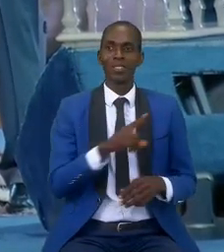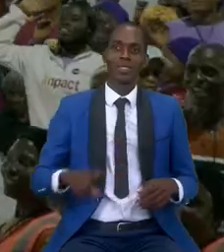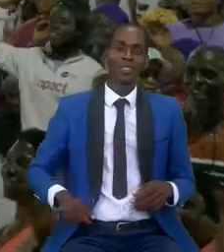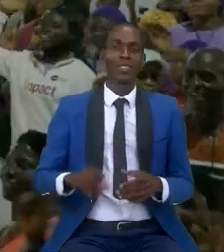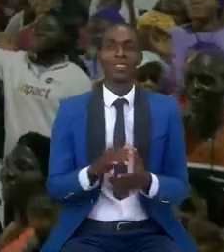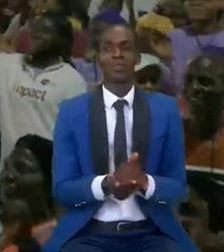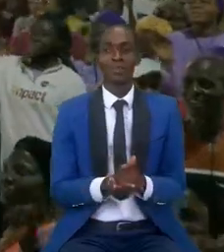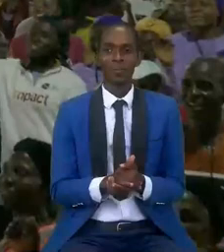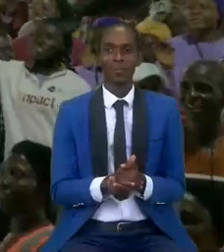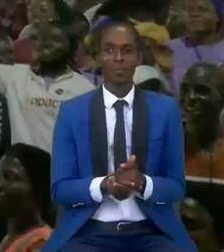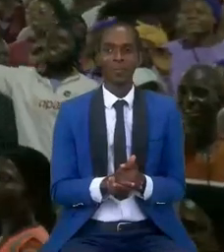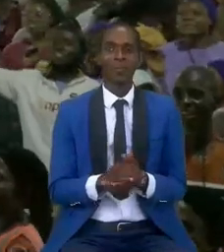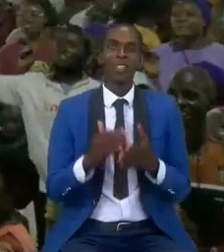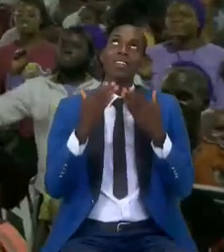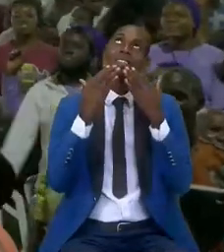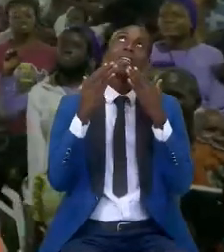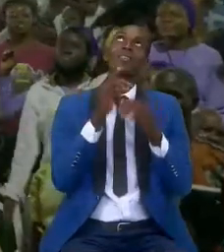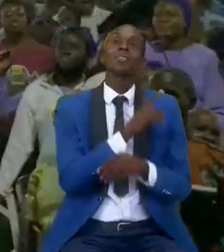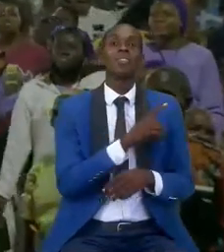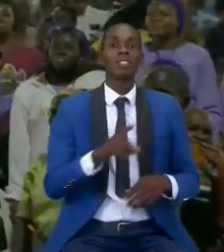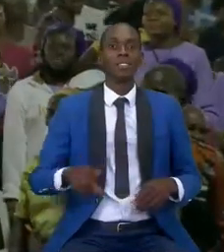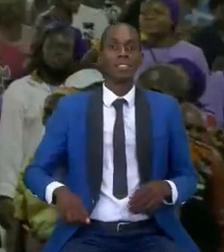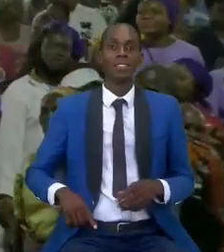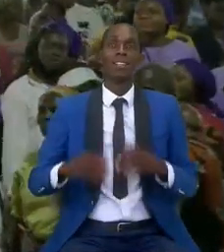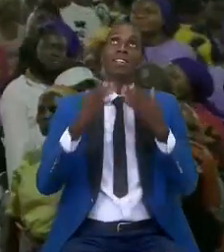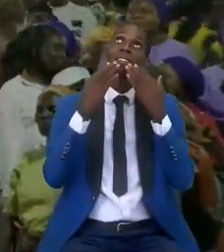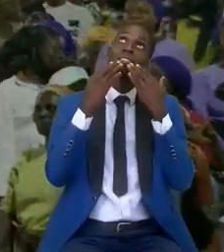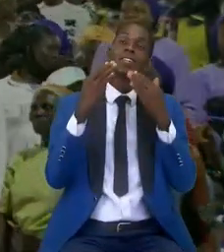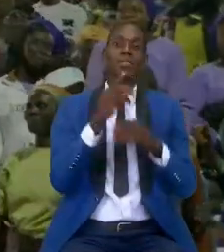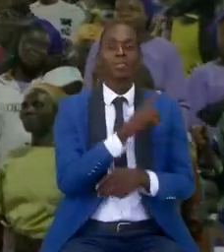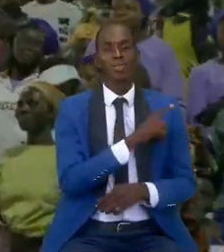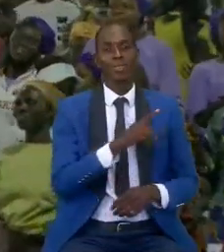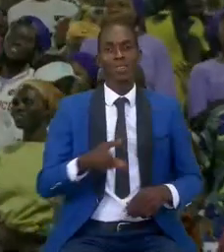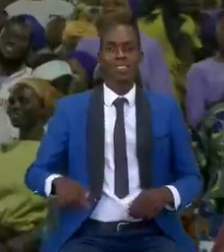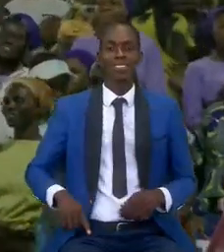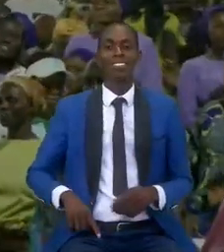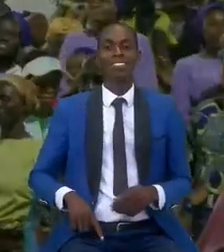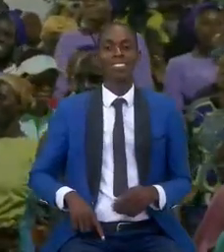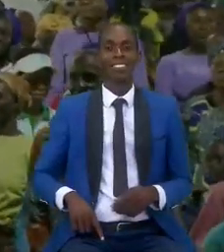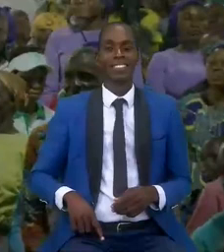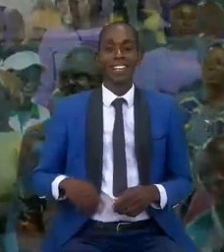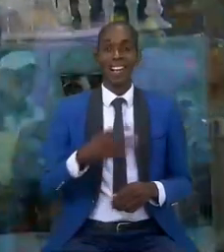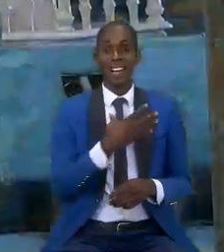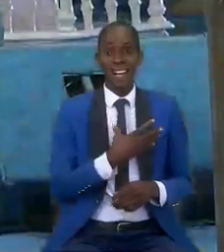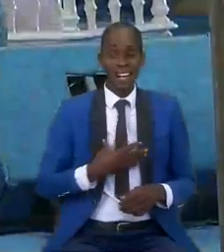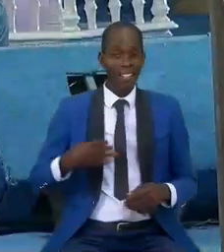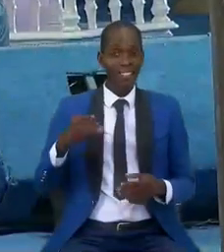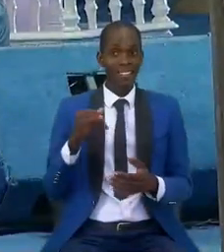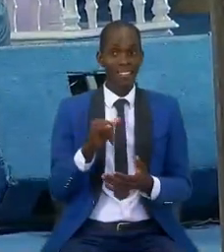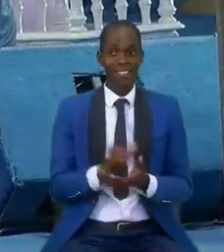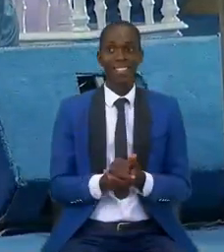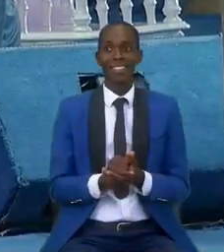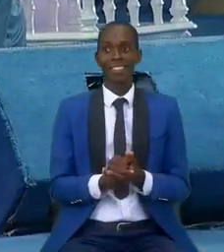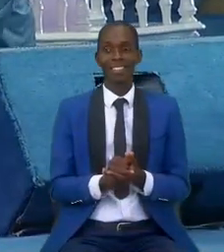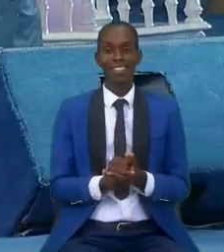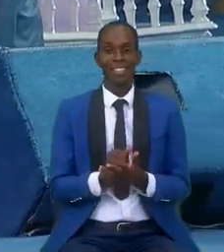you Lord and Dutch gratitude of hearts that the Lord himself